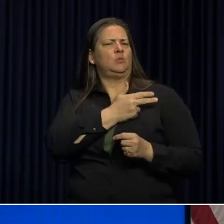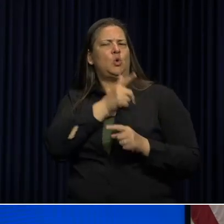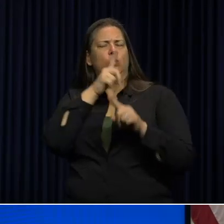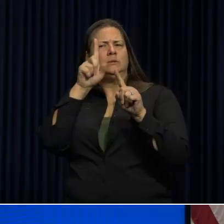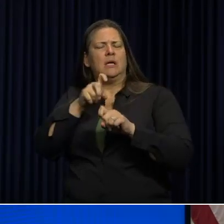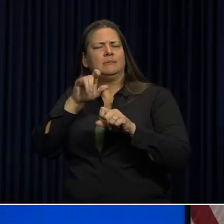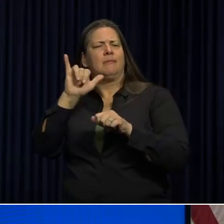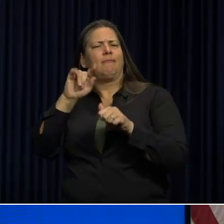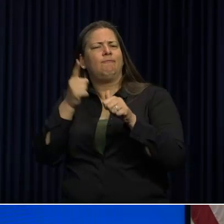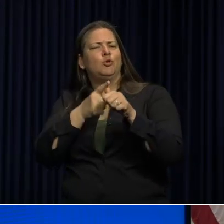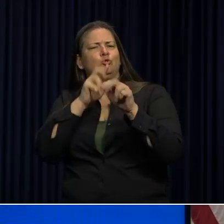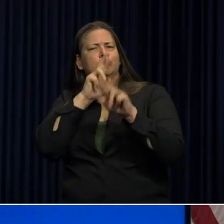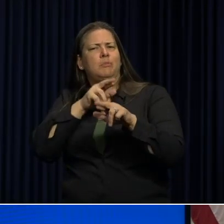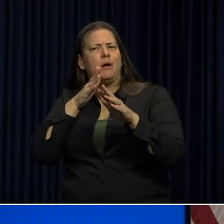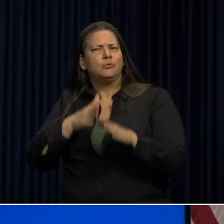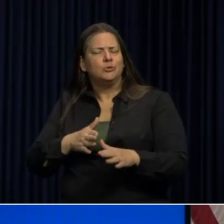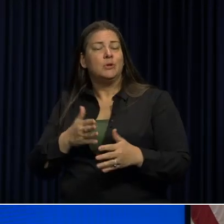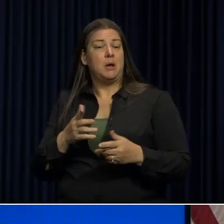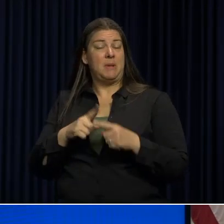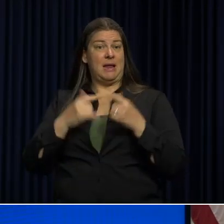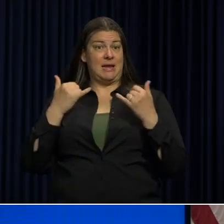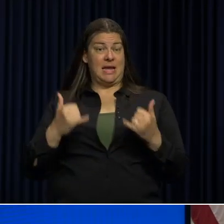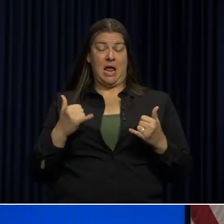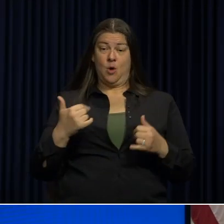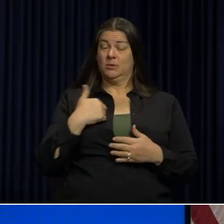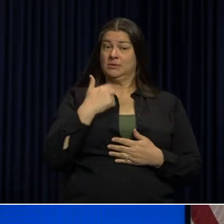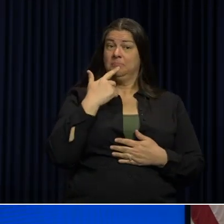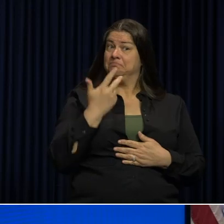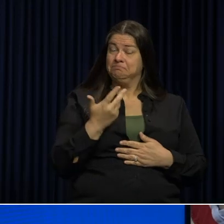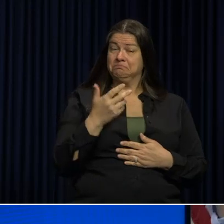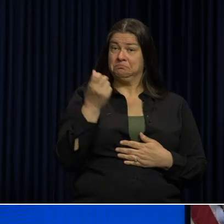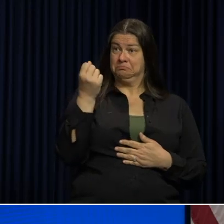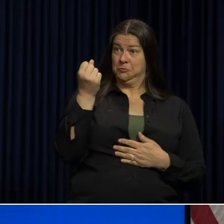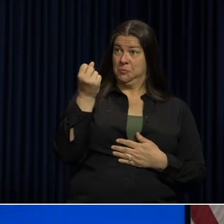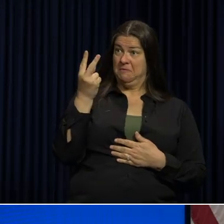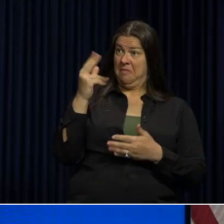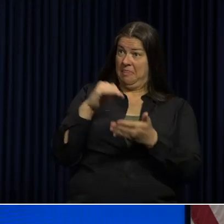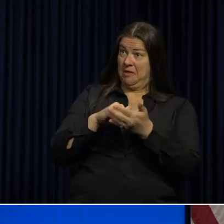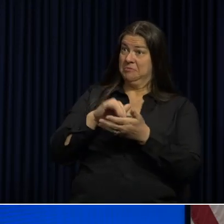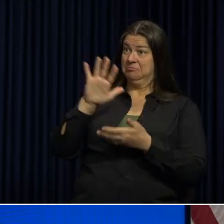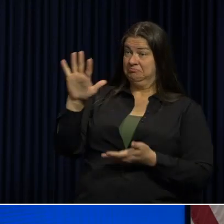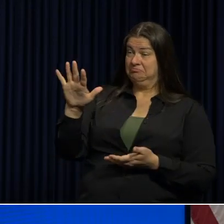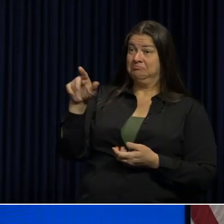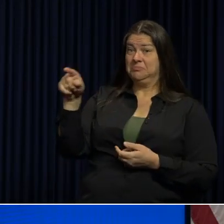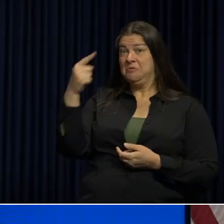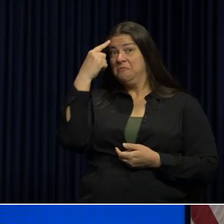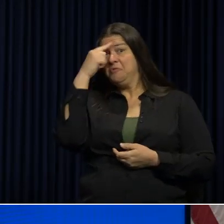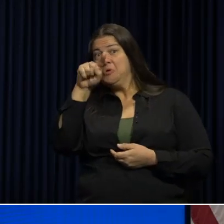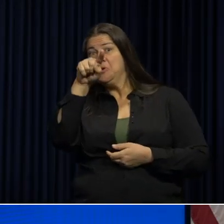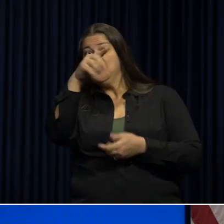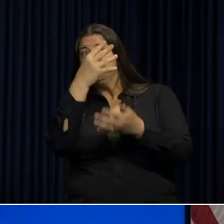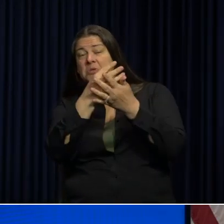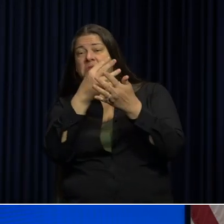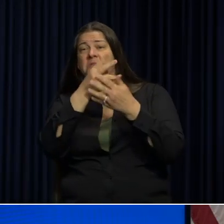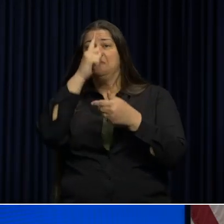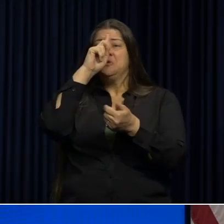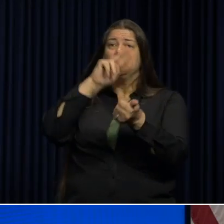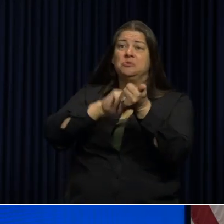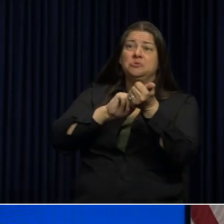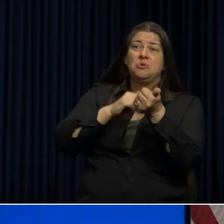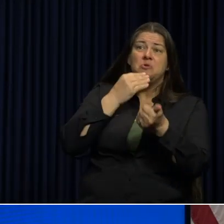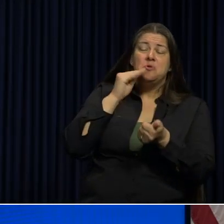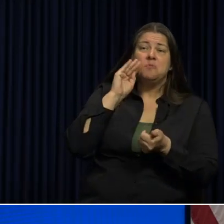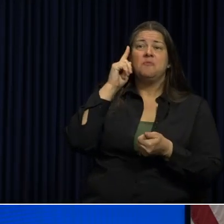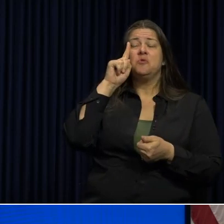able to do now is to say, okay, if those 12,000 are aimed at our nursing homes and our prisons where they're needed, and for our